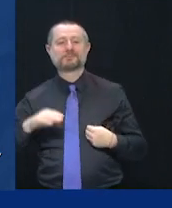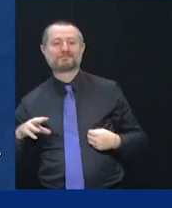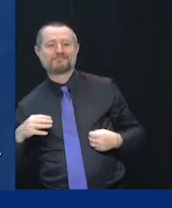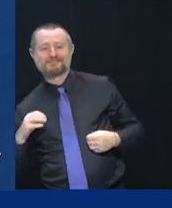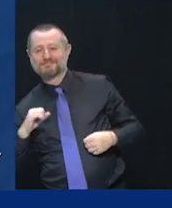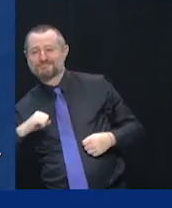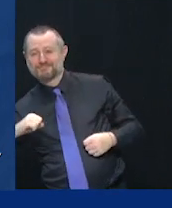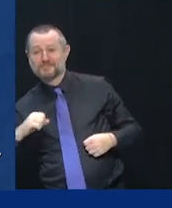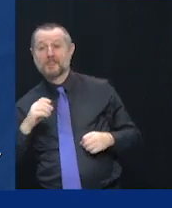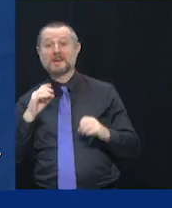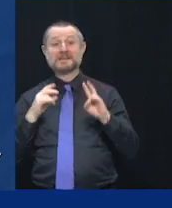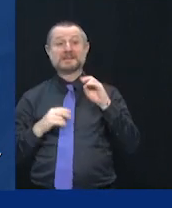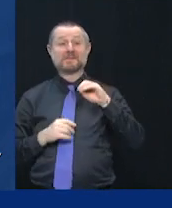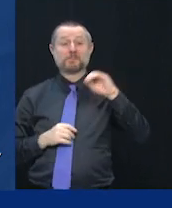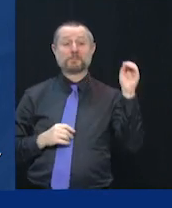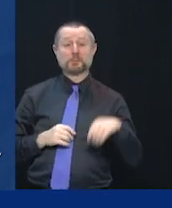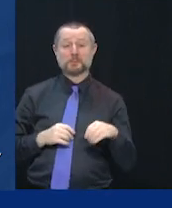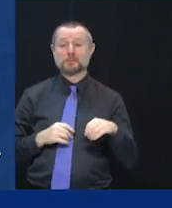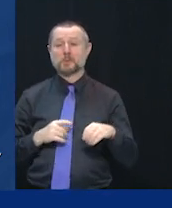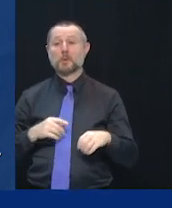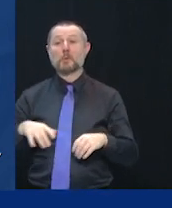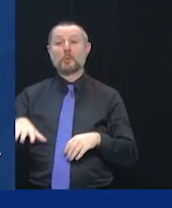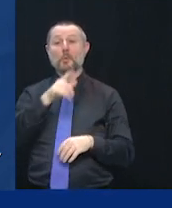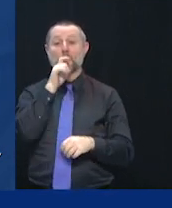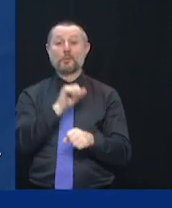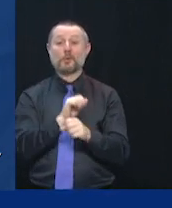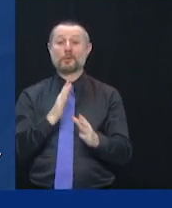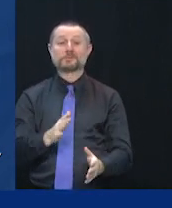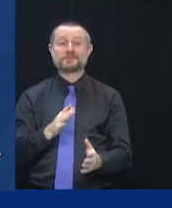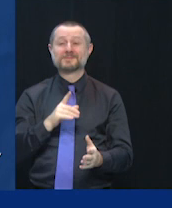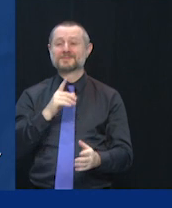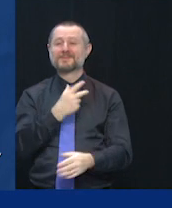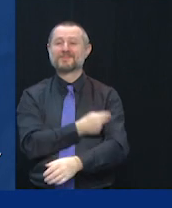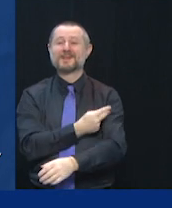70% of the workers were white.